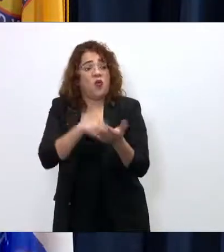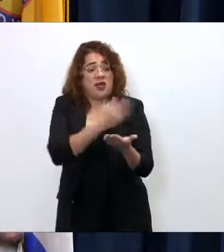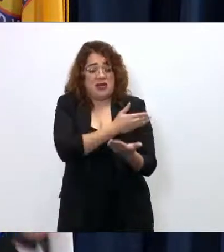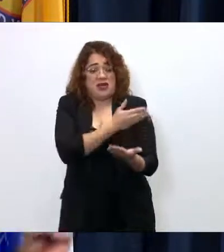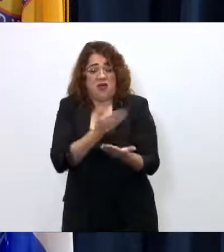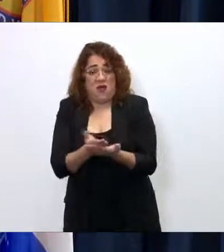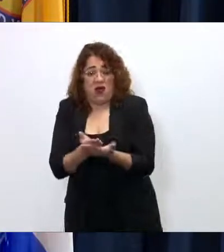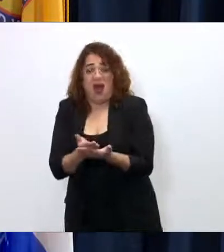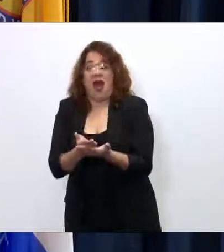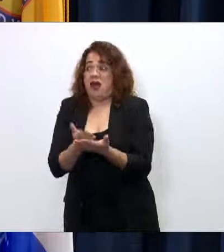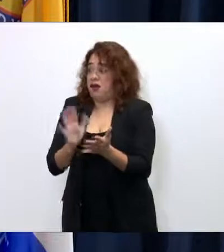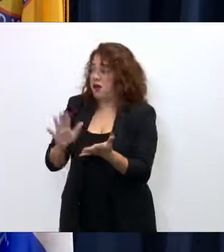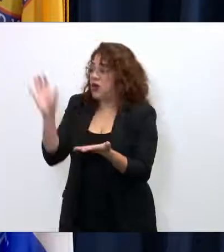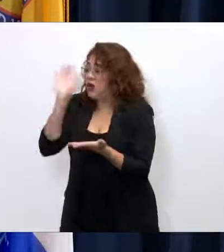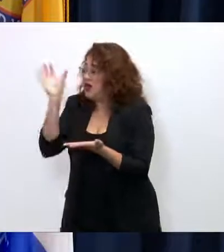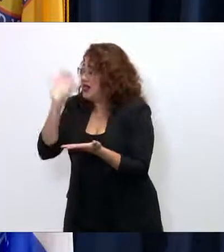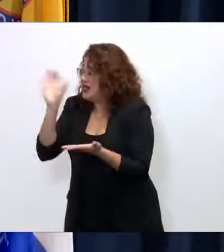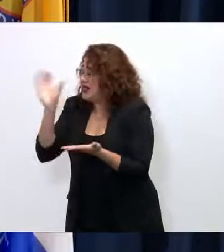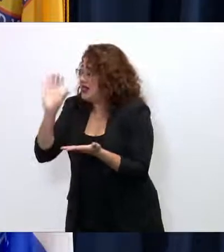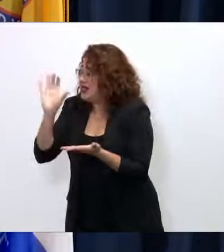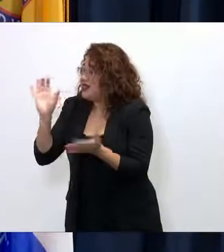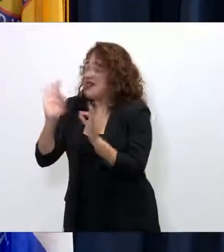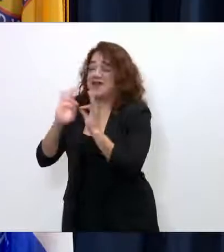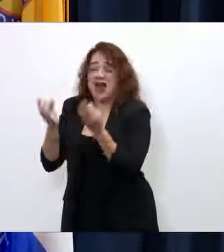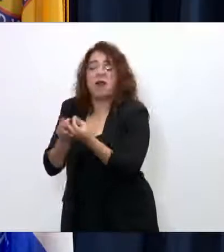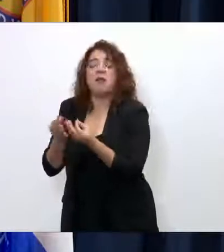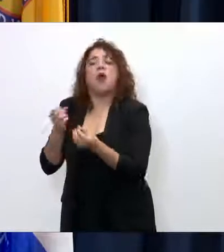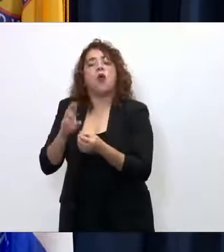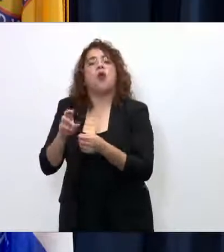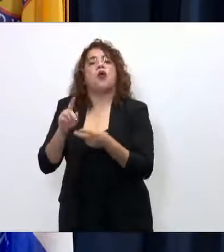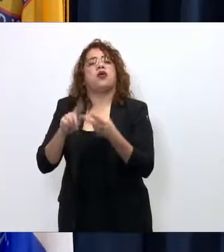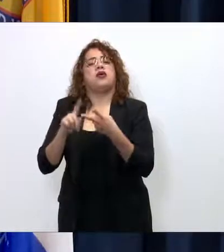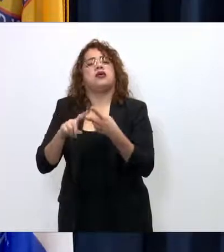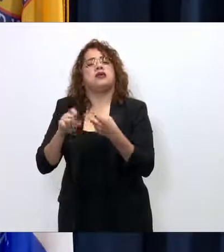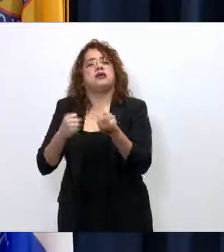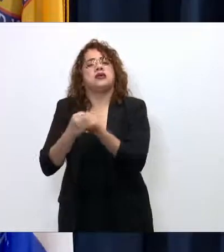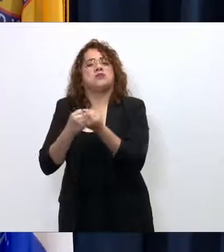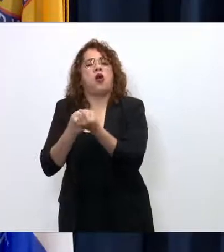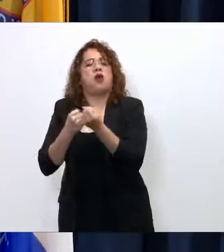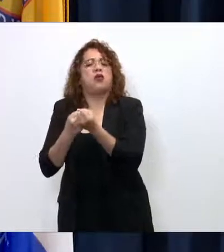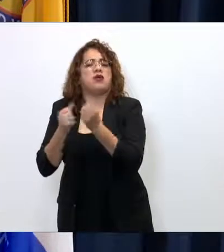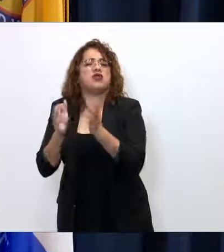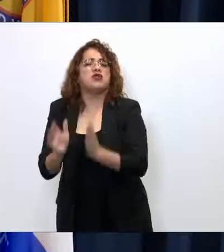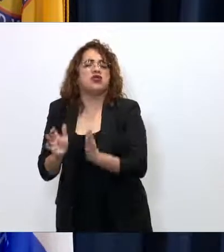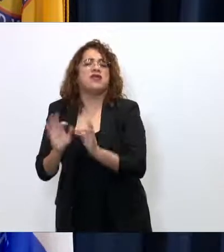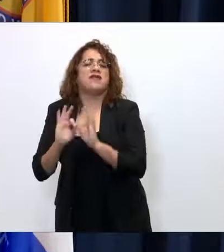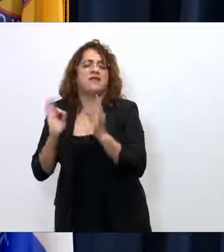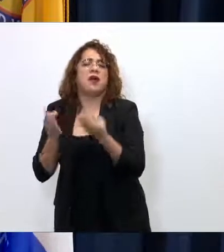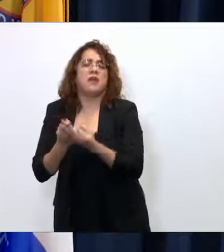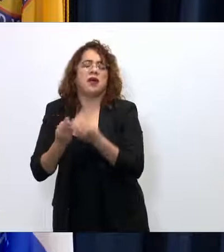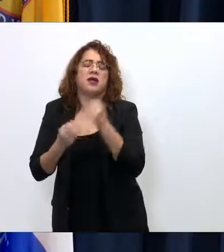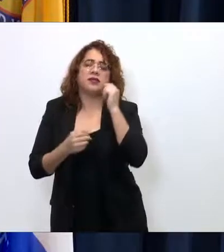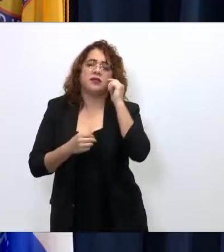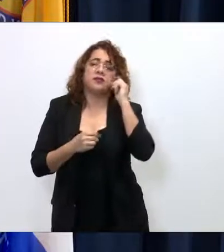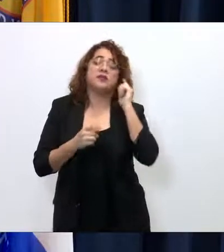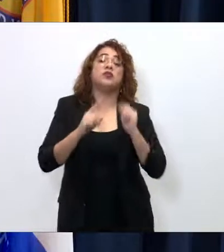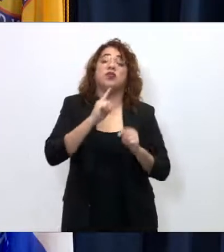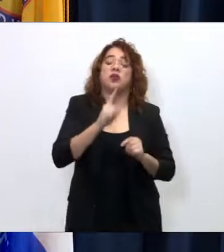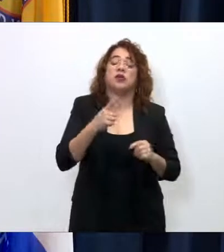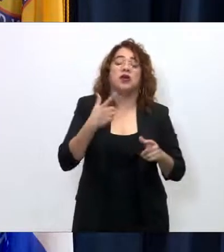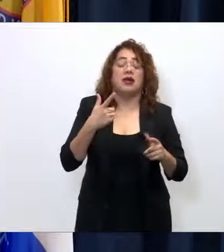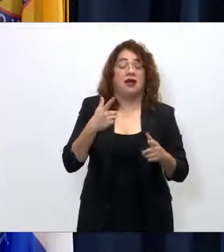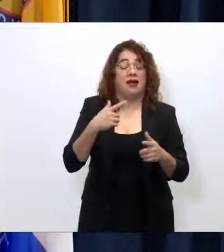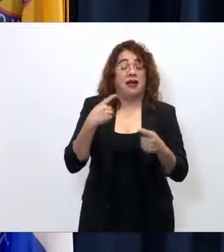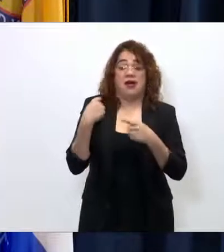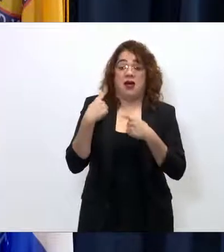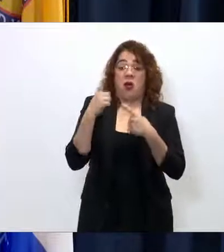to their family or to a sponsor. I also want to let folks know we have been overwhelmed in a really wonderful